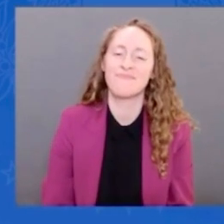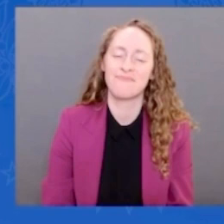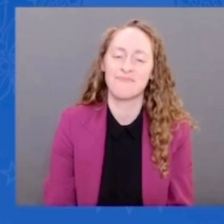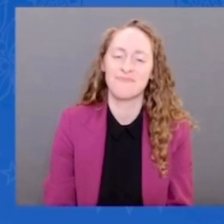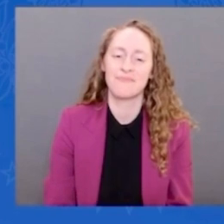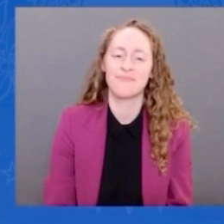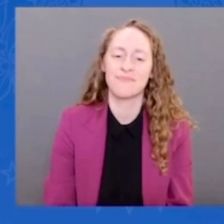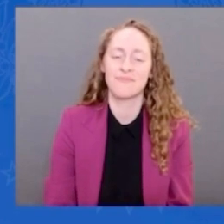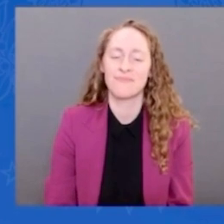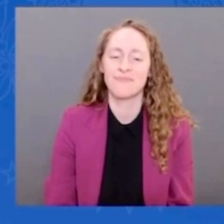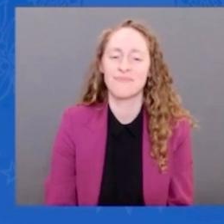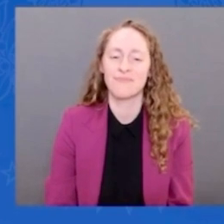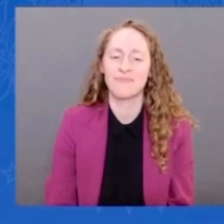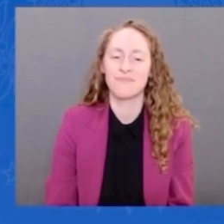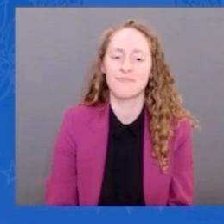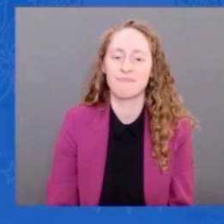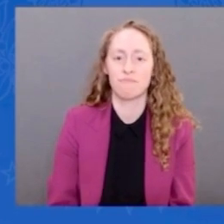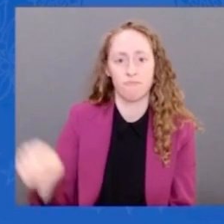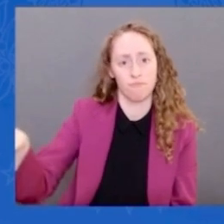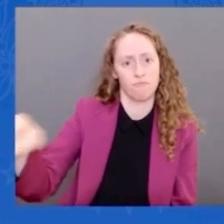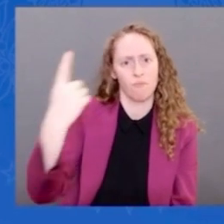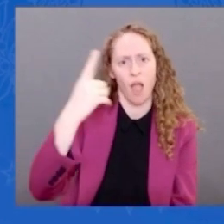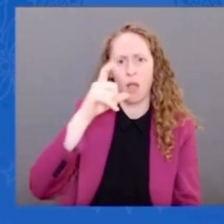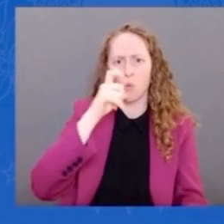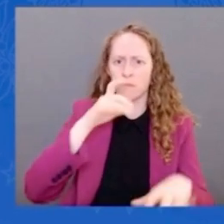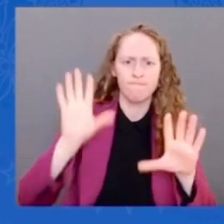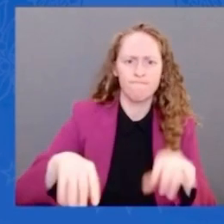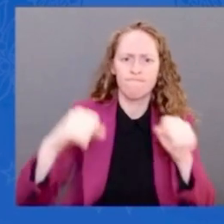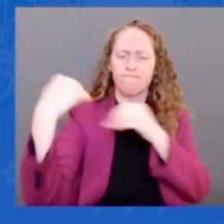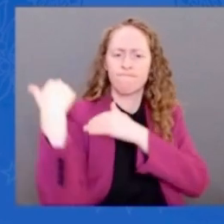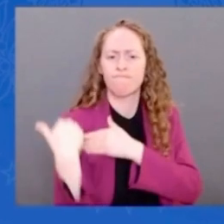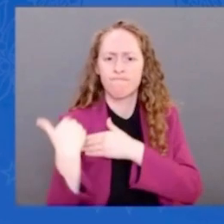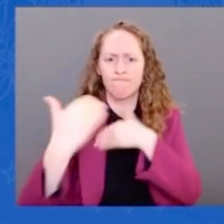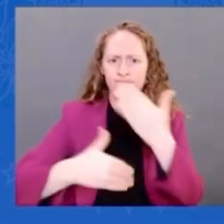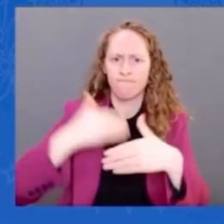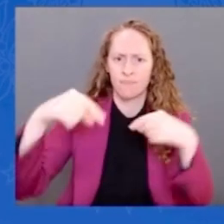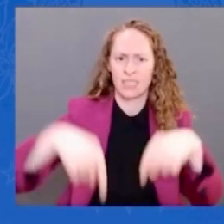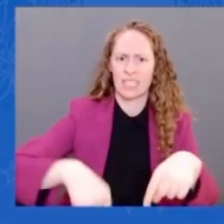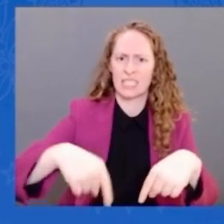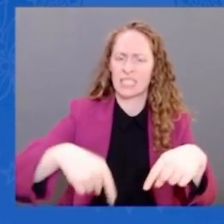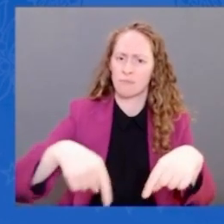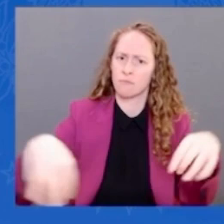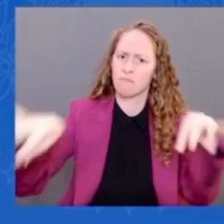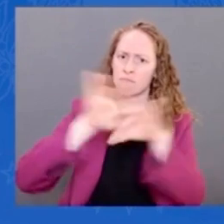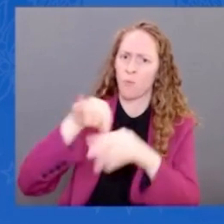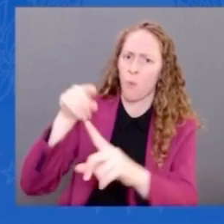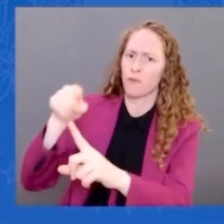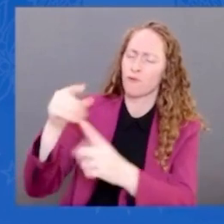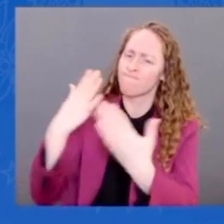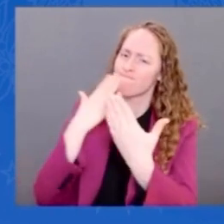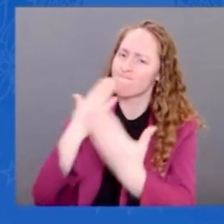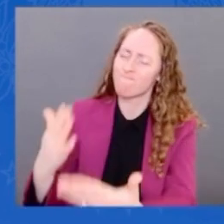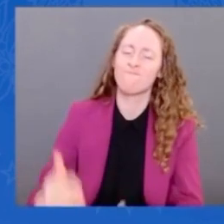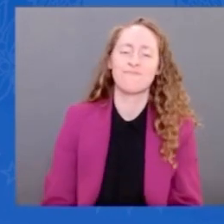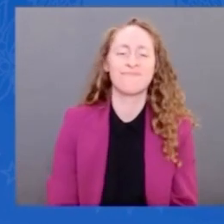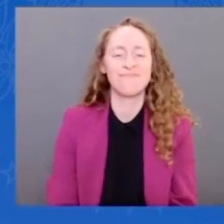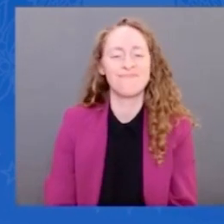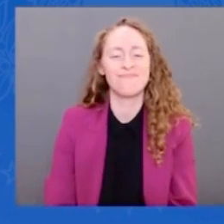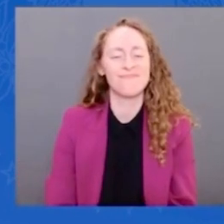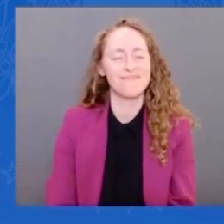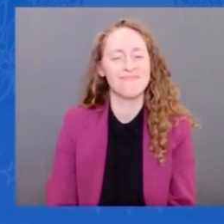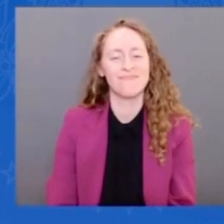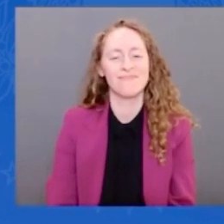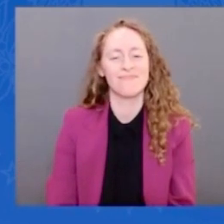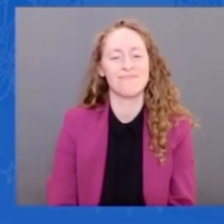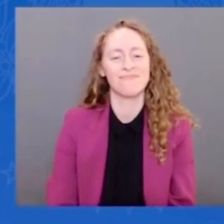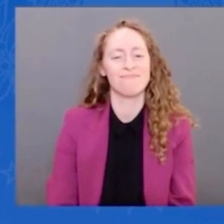this issue. And I'm proud to announce today that our administration has brought together Democrats, Republicans, the private